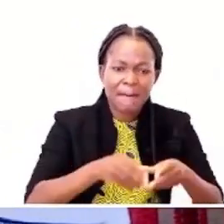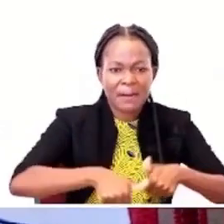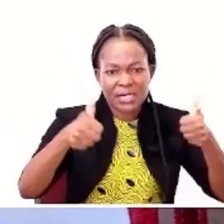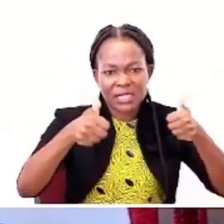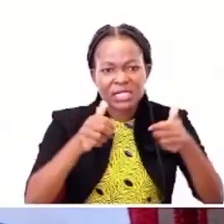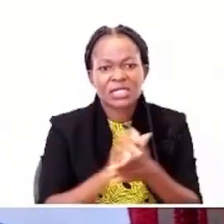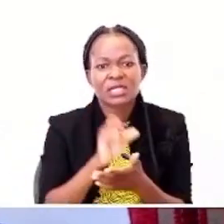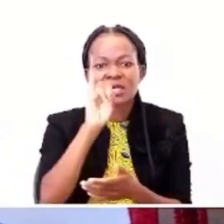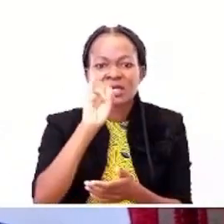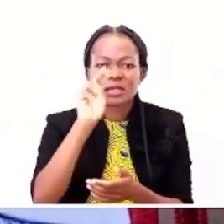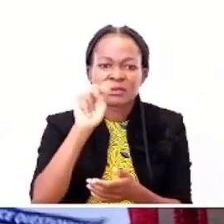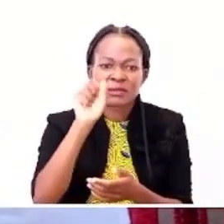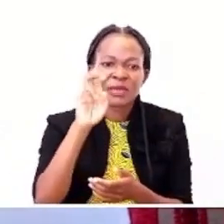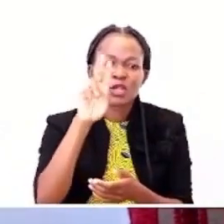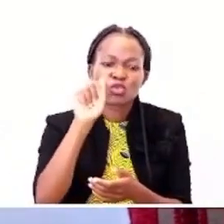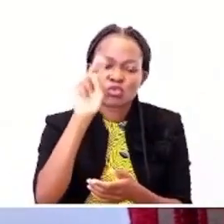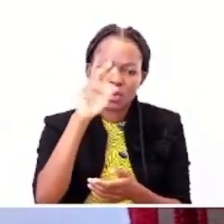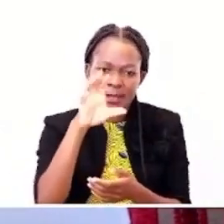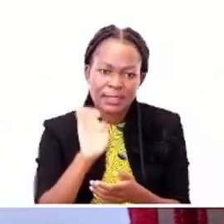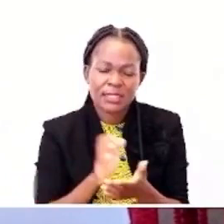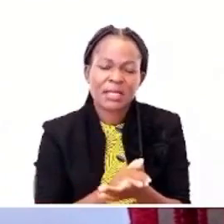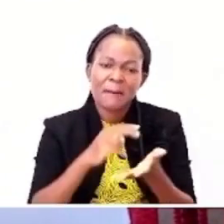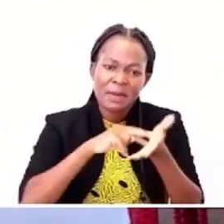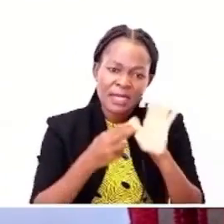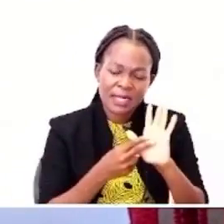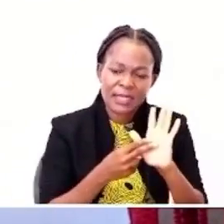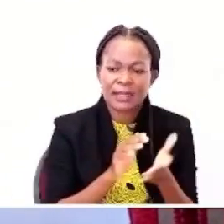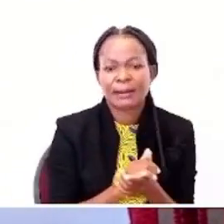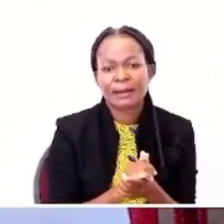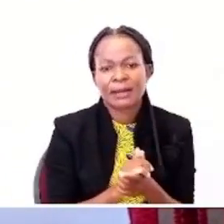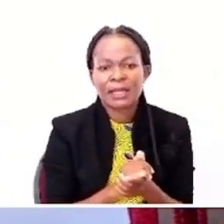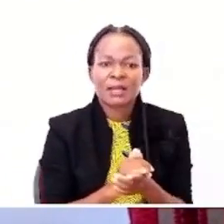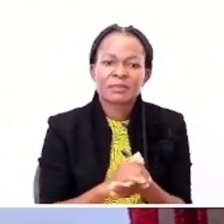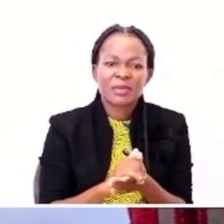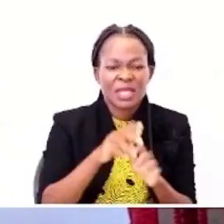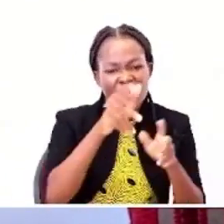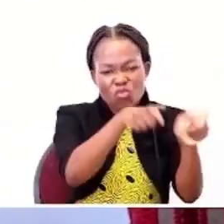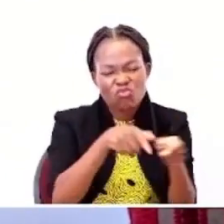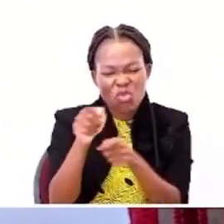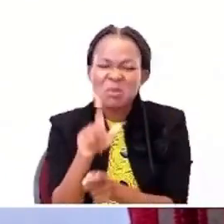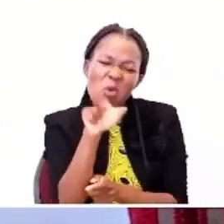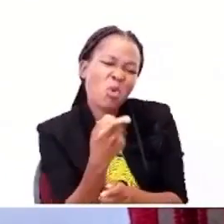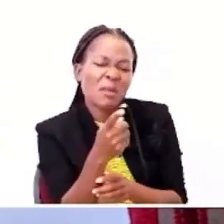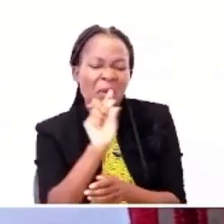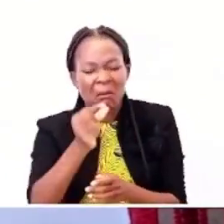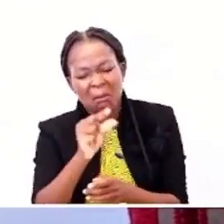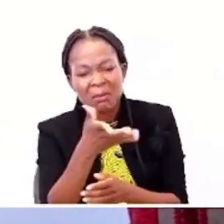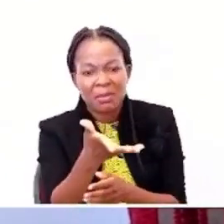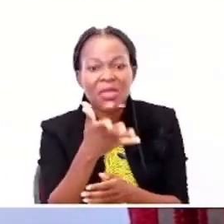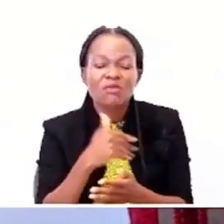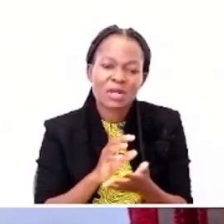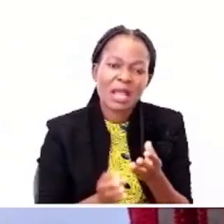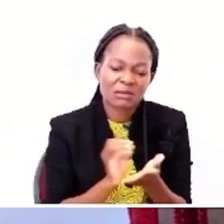What this technically means is the small little farmer in a small plot is actually now subsidizing the sins of very big